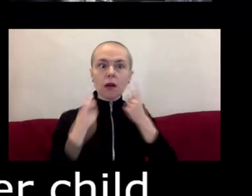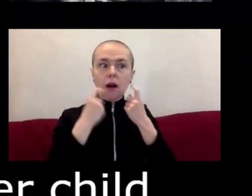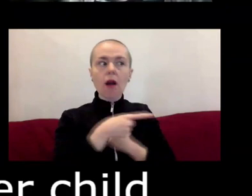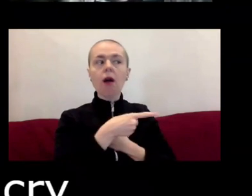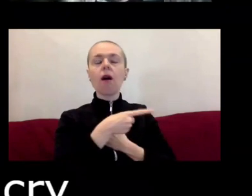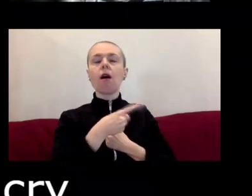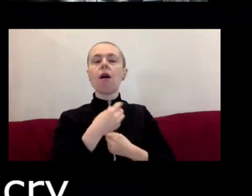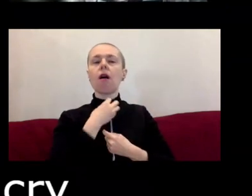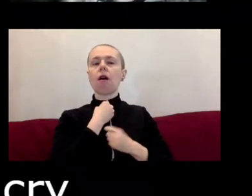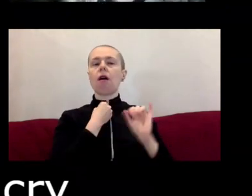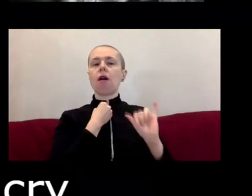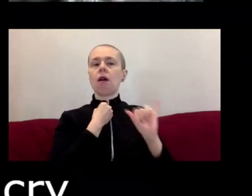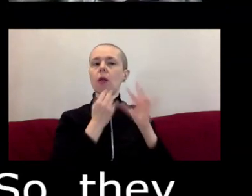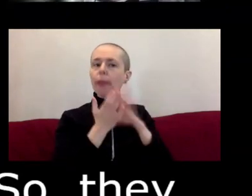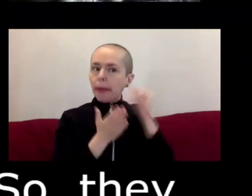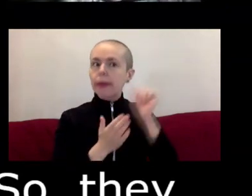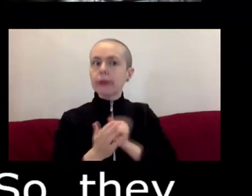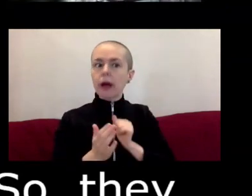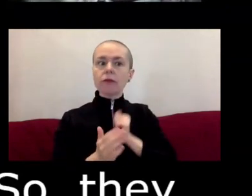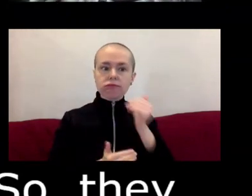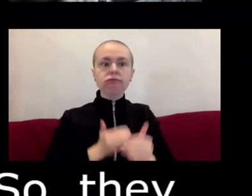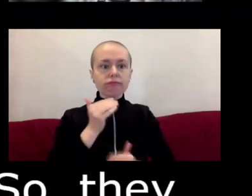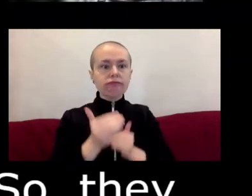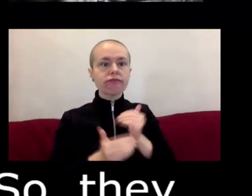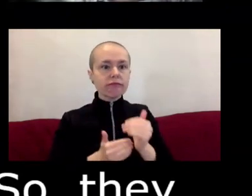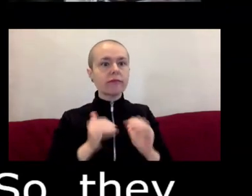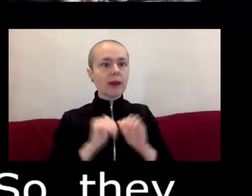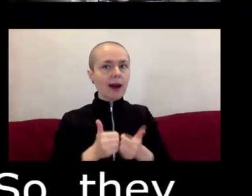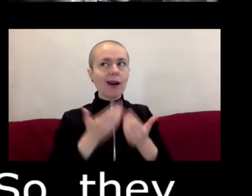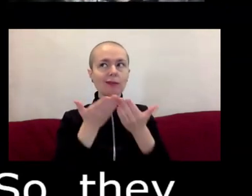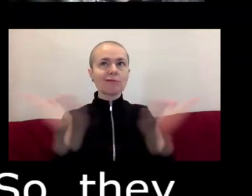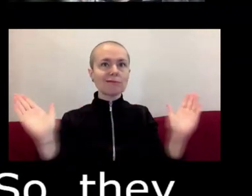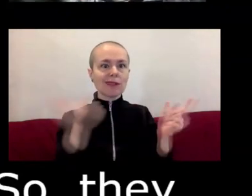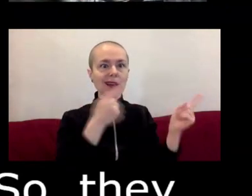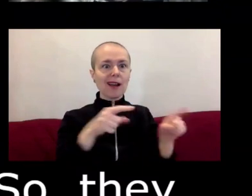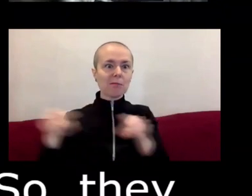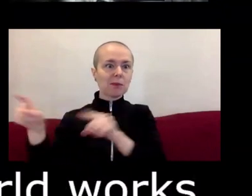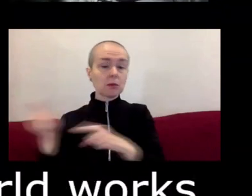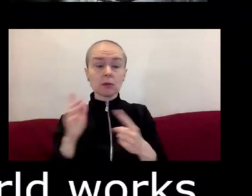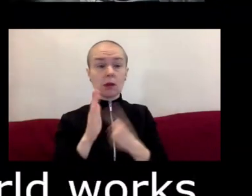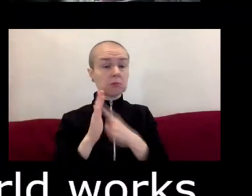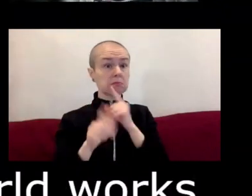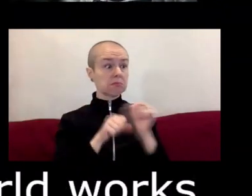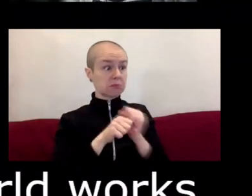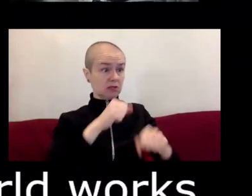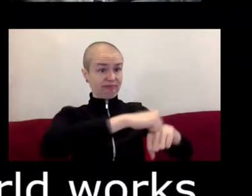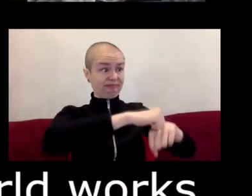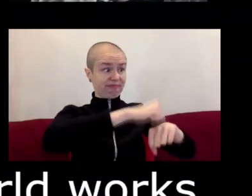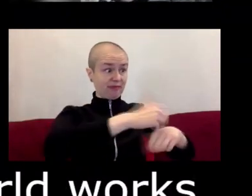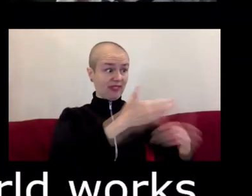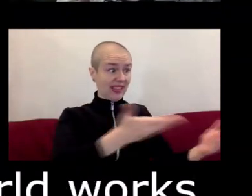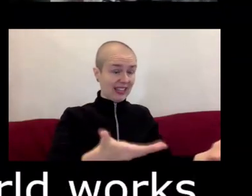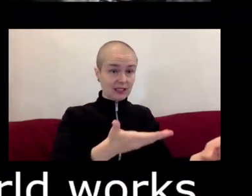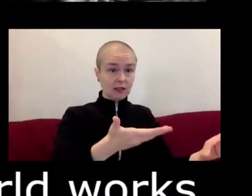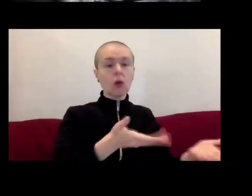they are learning how the world works, which can be a physical phenomena, or it can be a